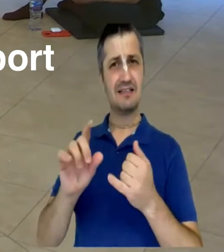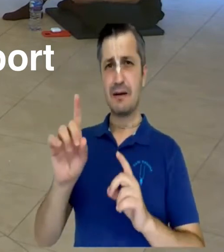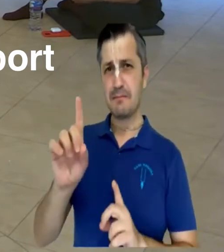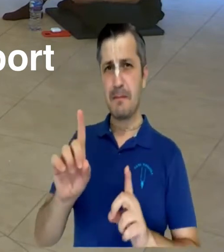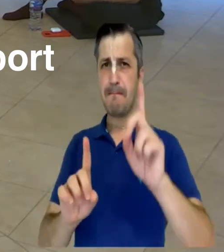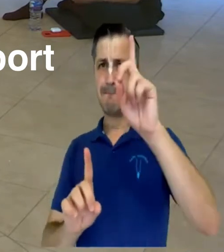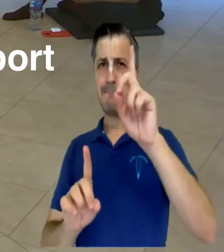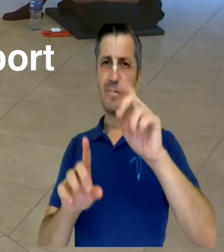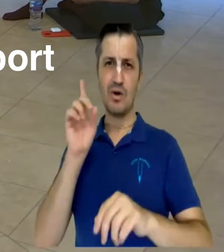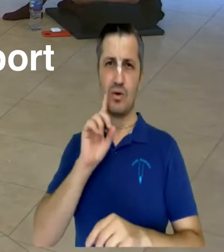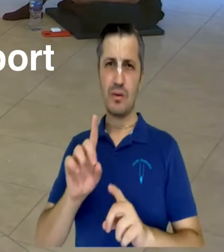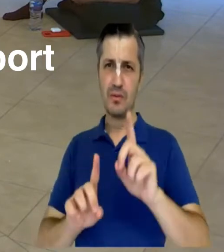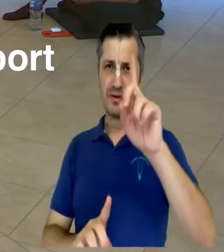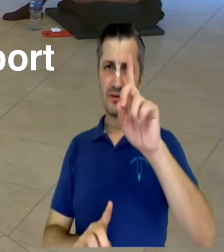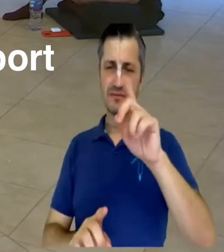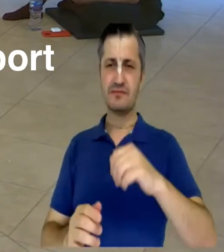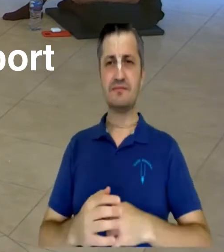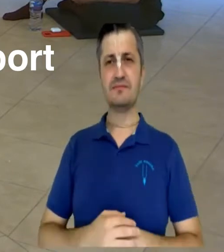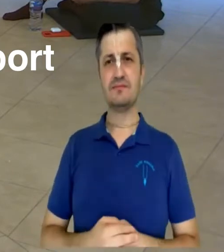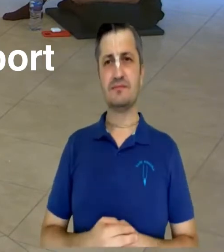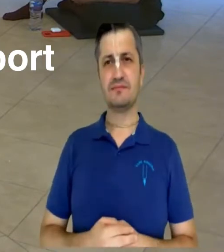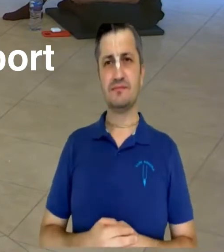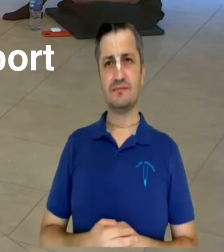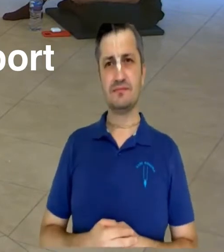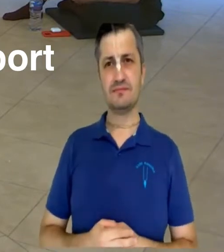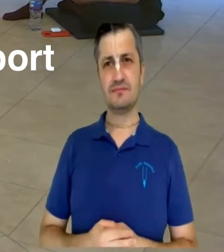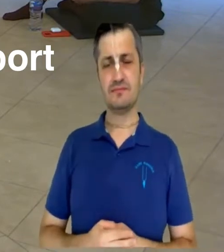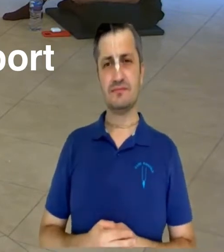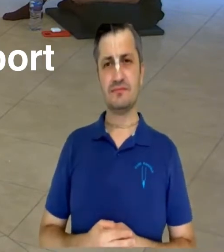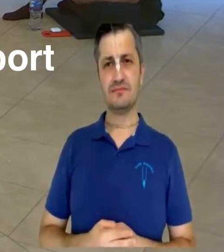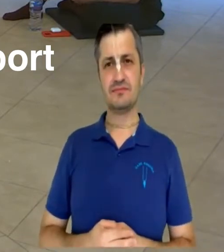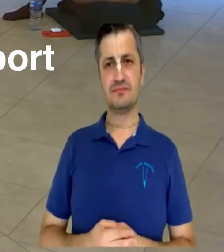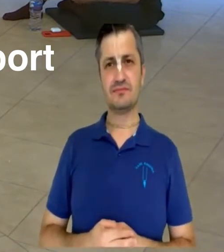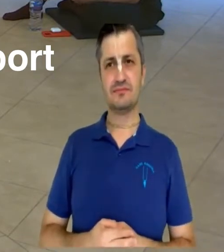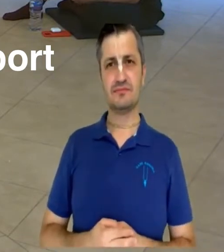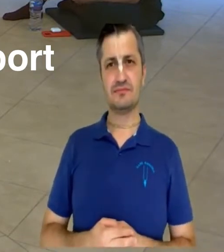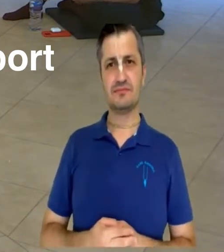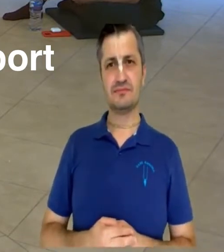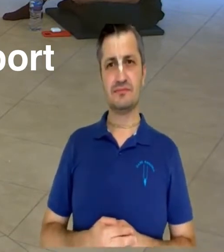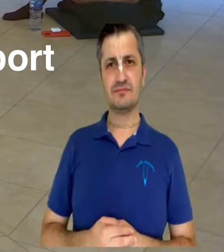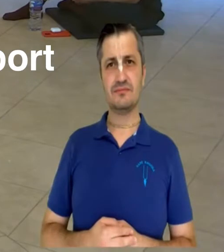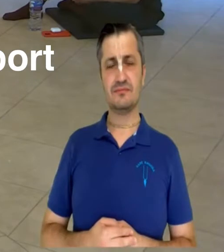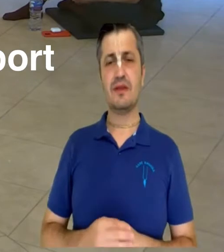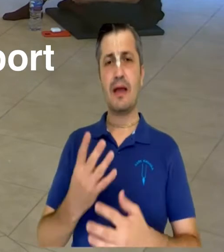in a Nirukti dictionary, Lokyate Vedharto Nena. The purpose of the Vedas is explained by